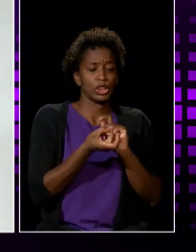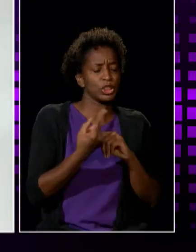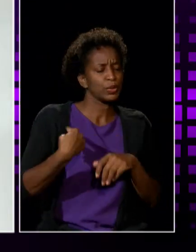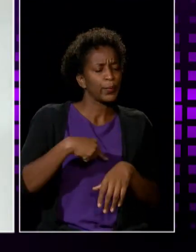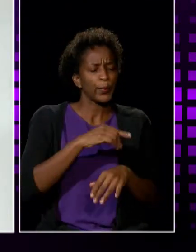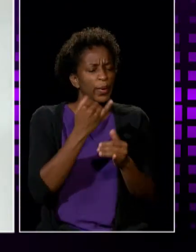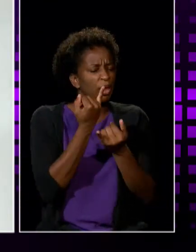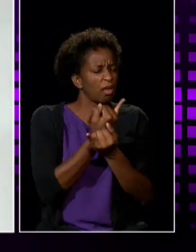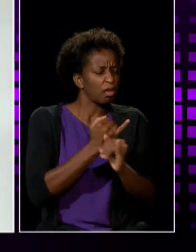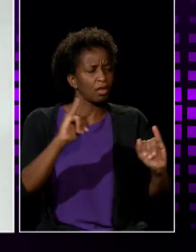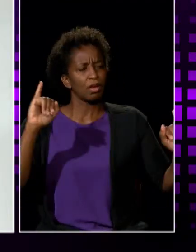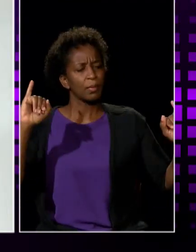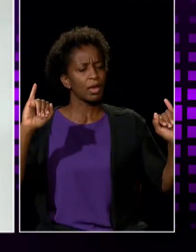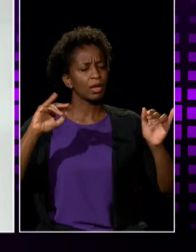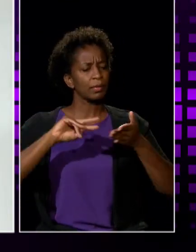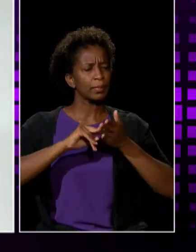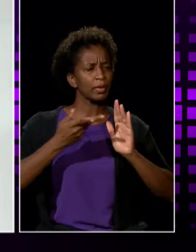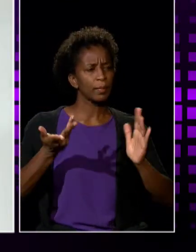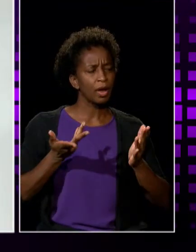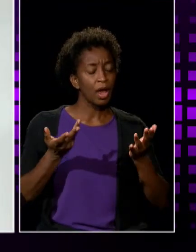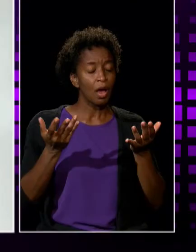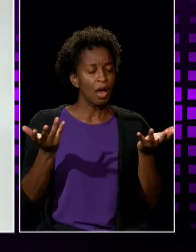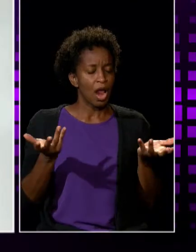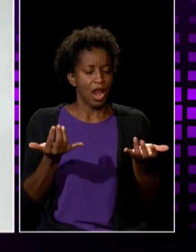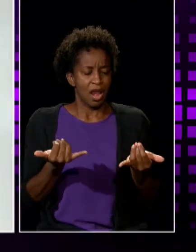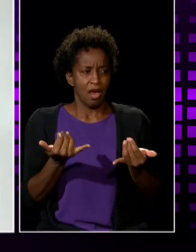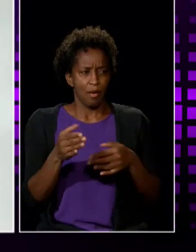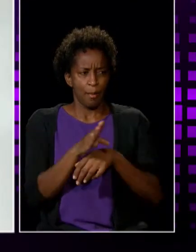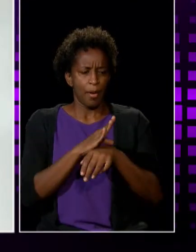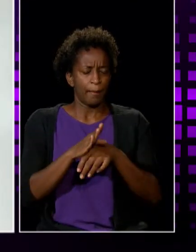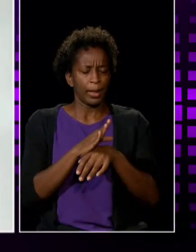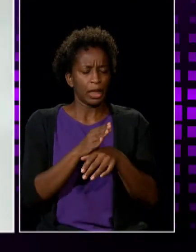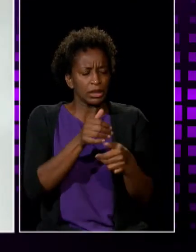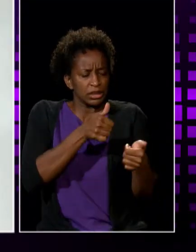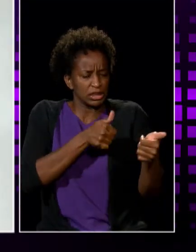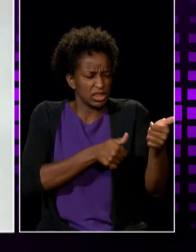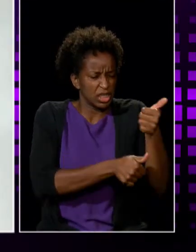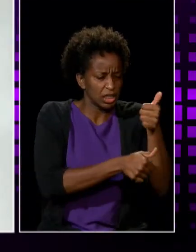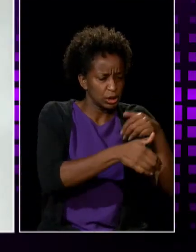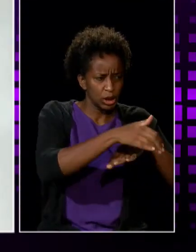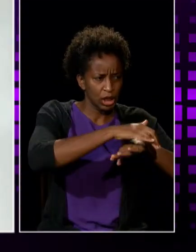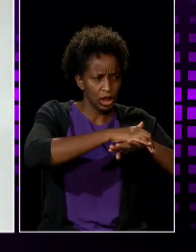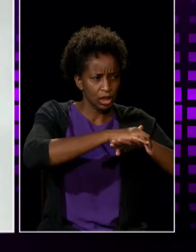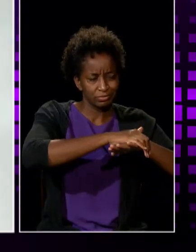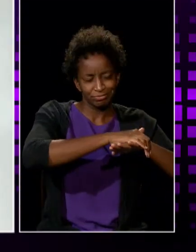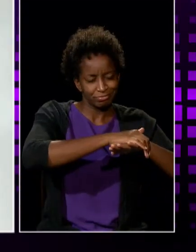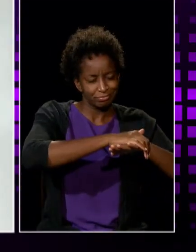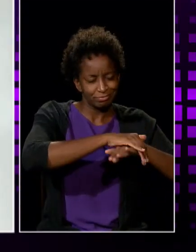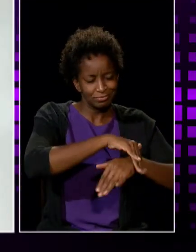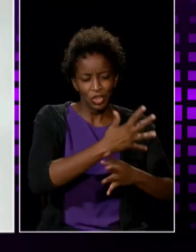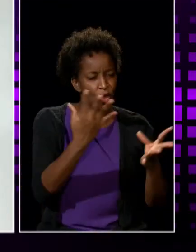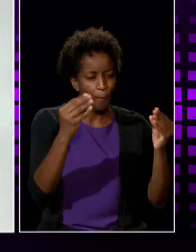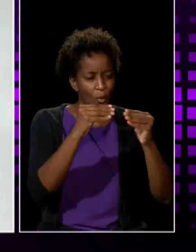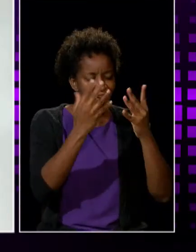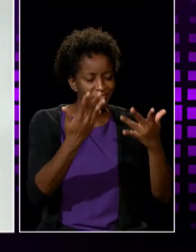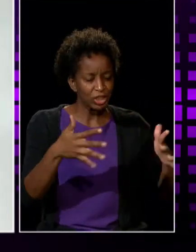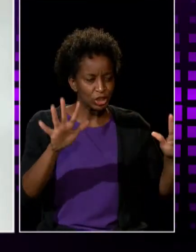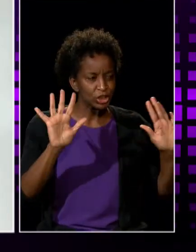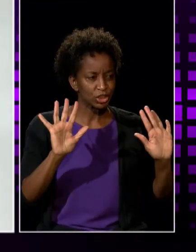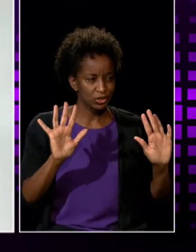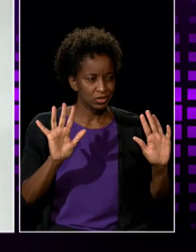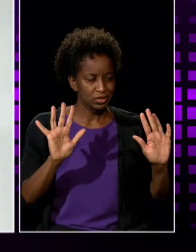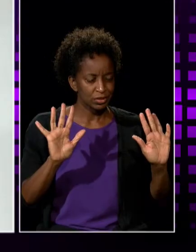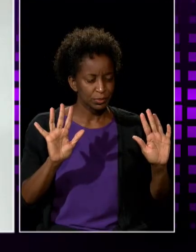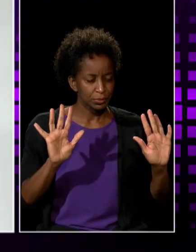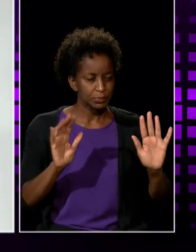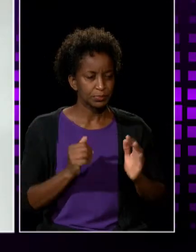Little England. So that now this transition gives us an opportunity, while acknowledging and reflecting on our past and respecting